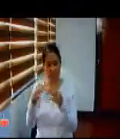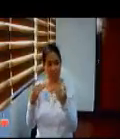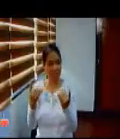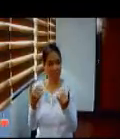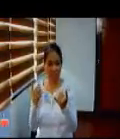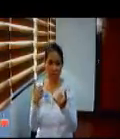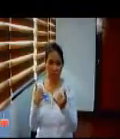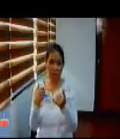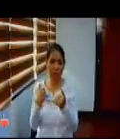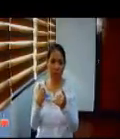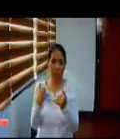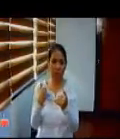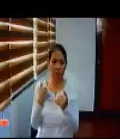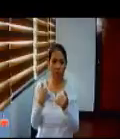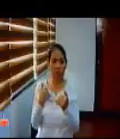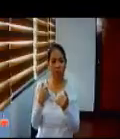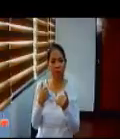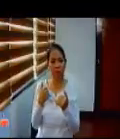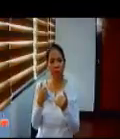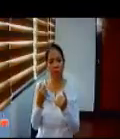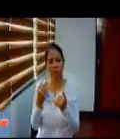Merong nilalagay sa feeds na,